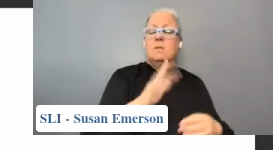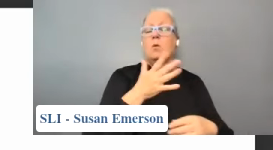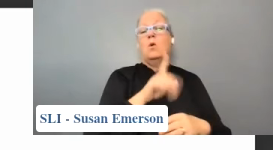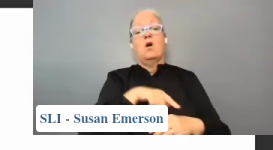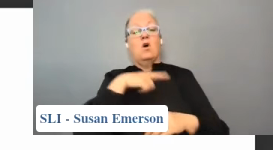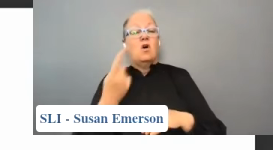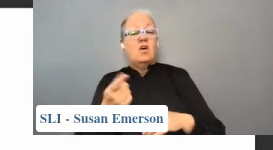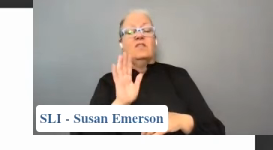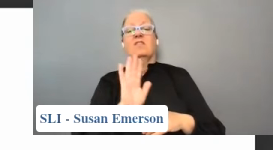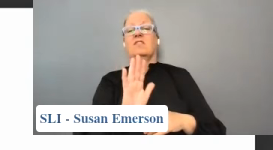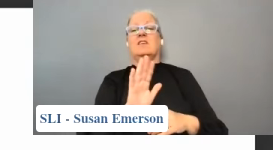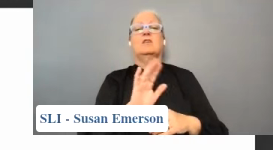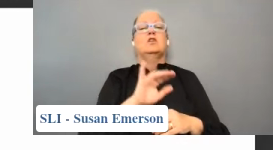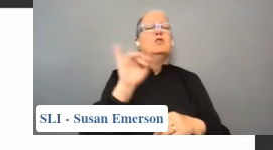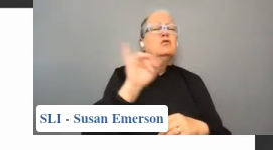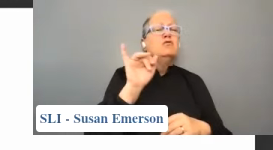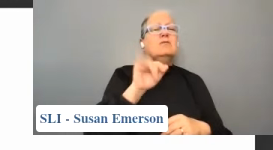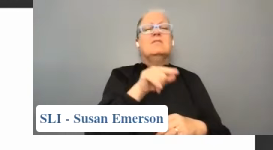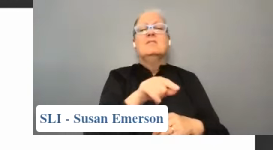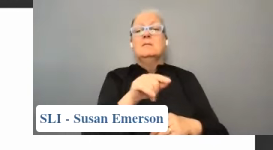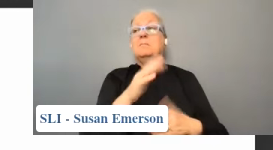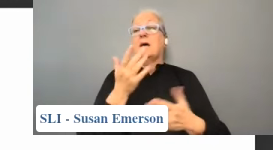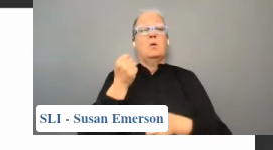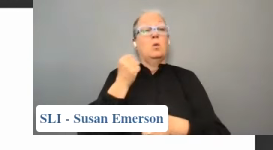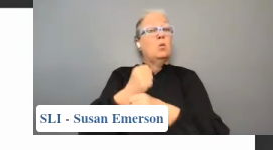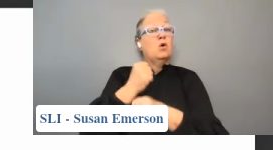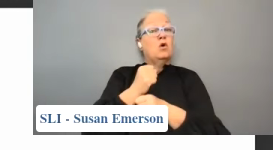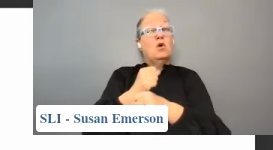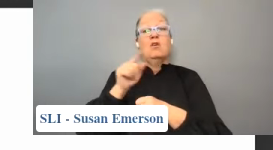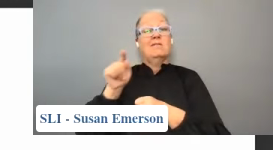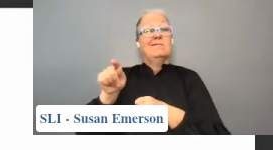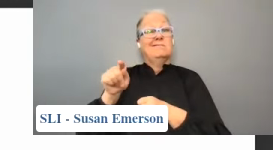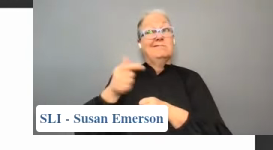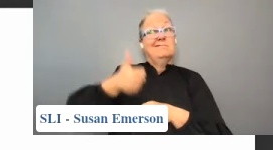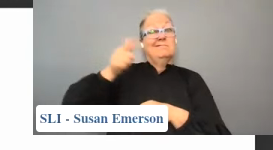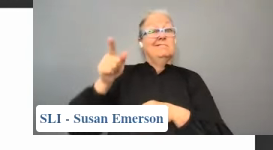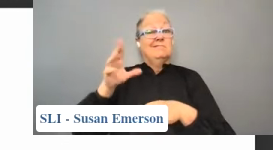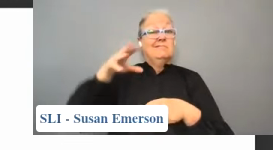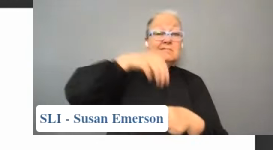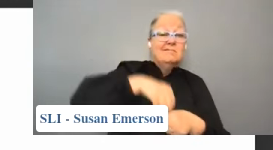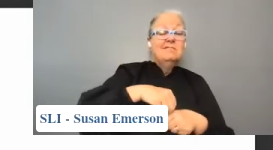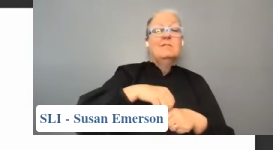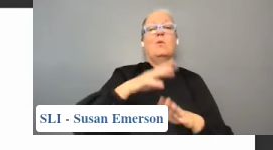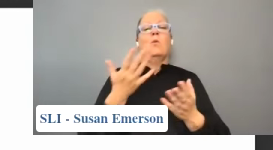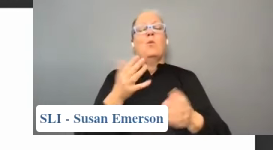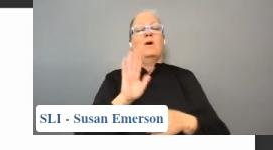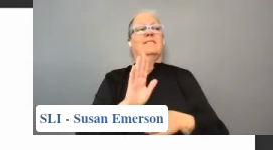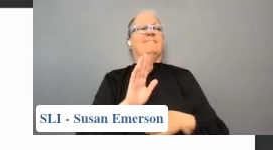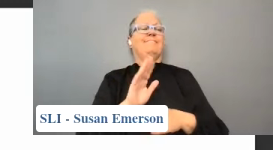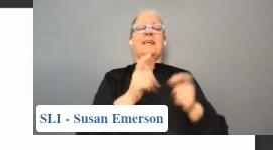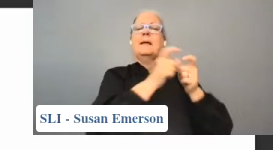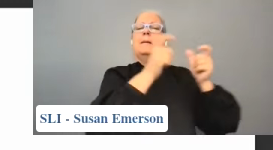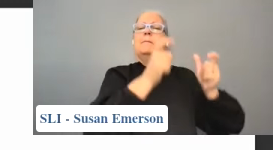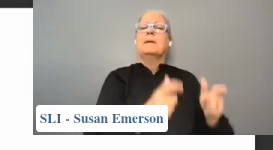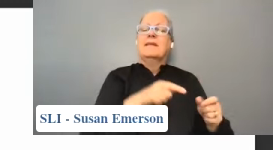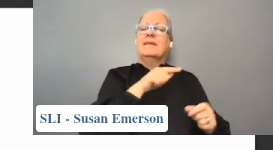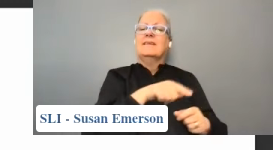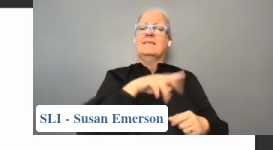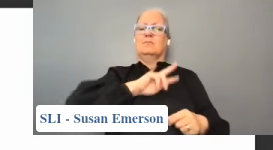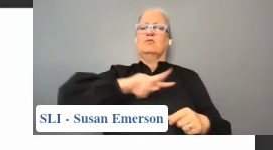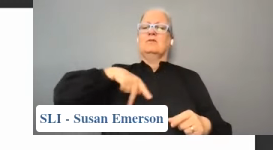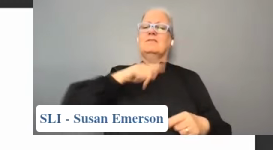social insurance, where we might have employers also involved or the private sector also involved. All of the various different